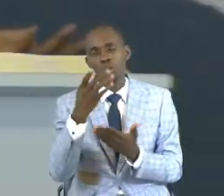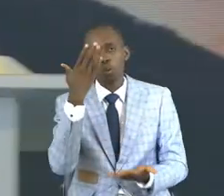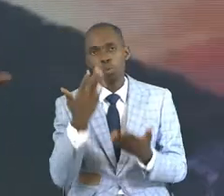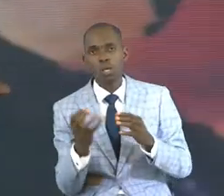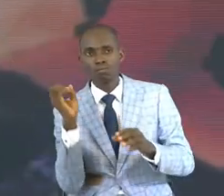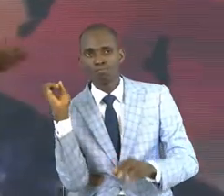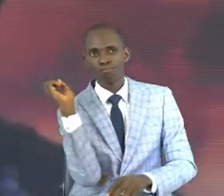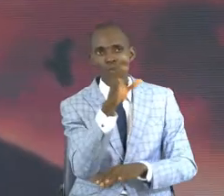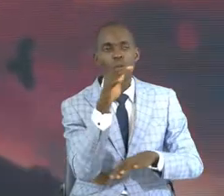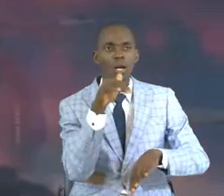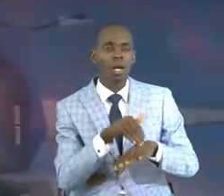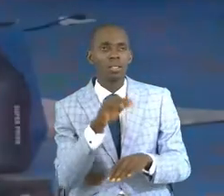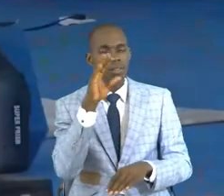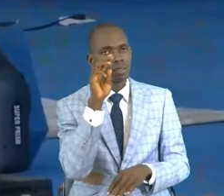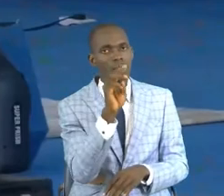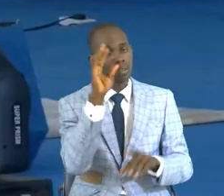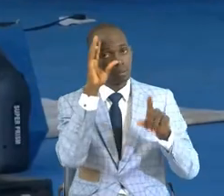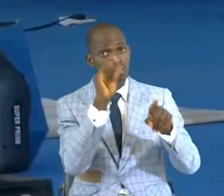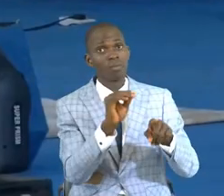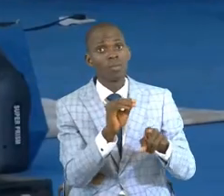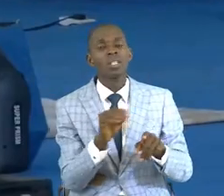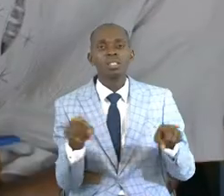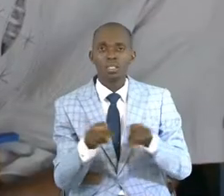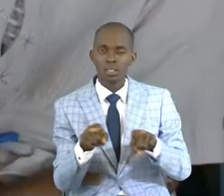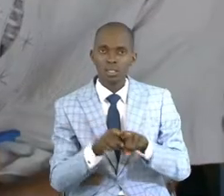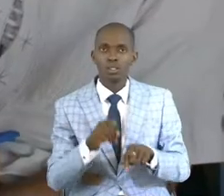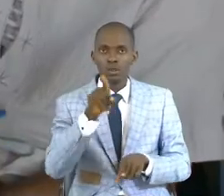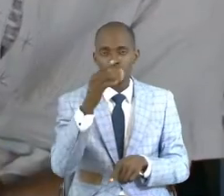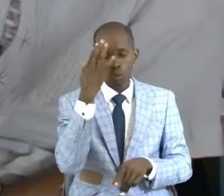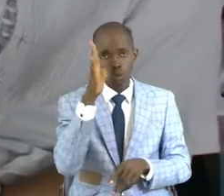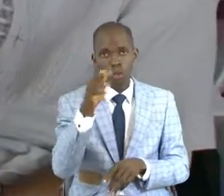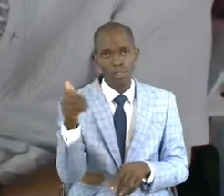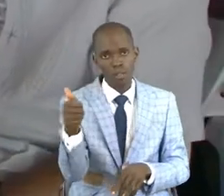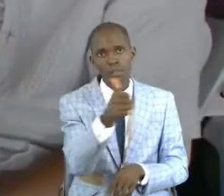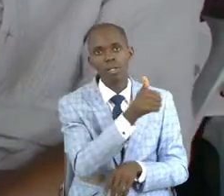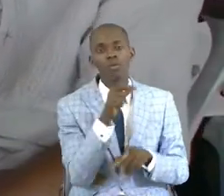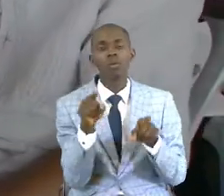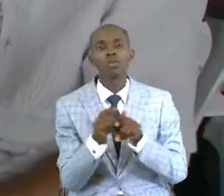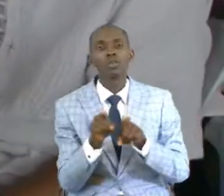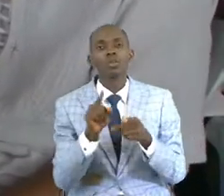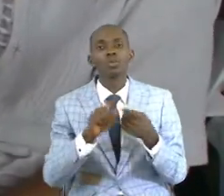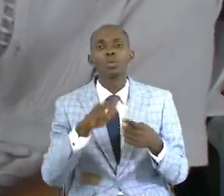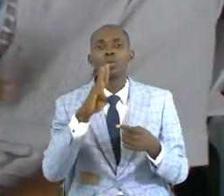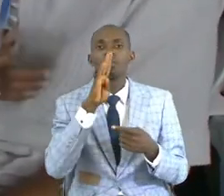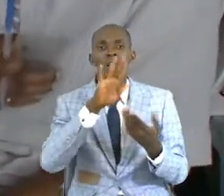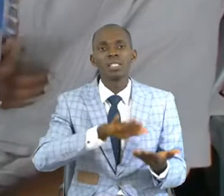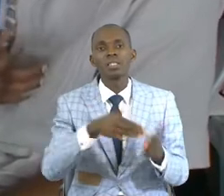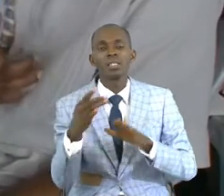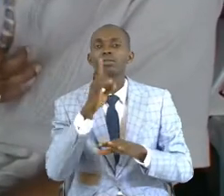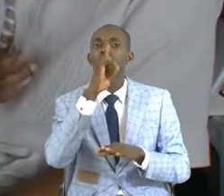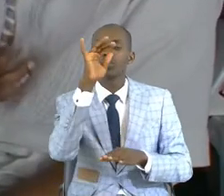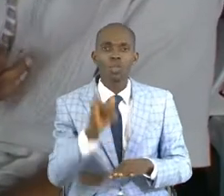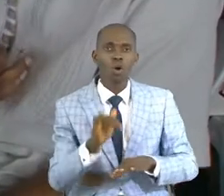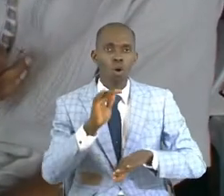then likewise reckon yourselves also to be dead indeed unto sin,